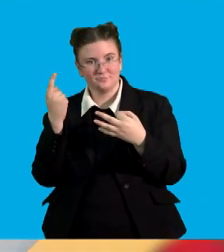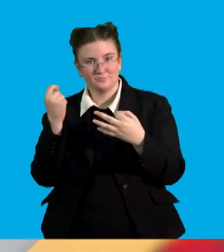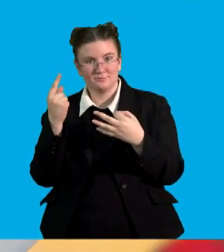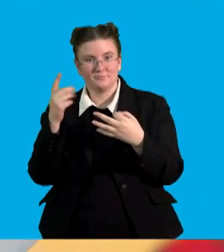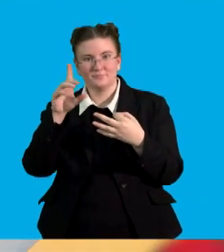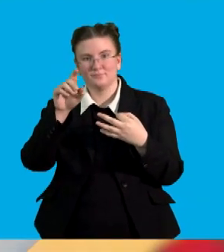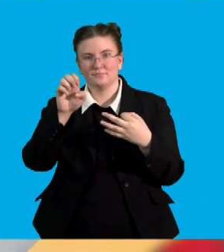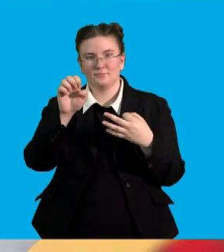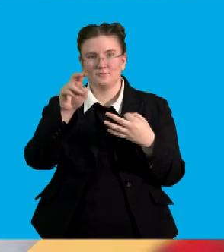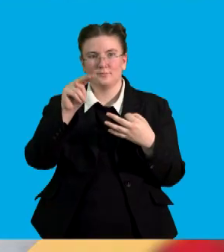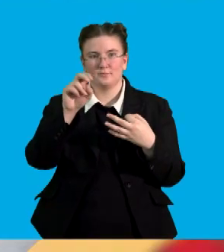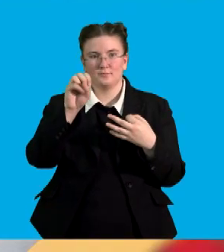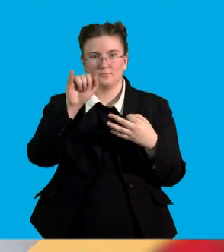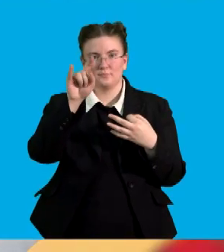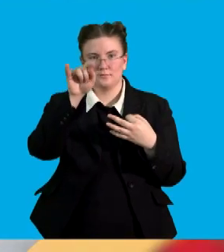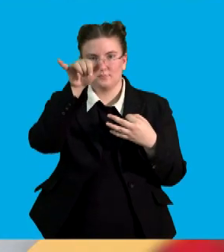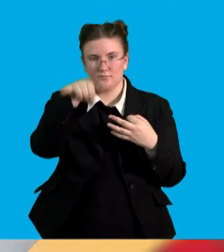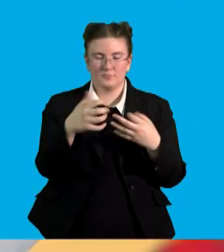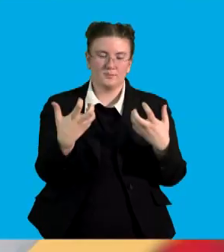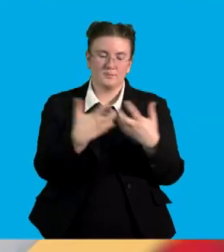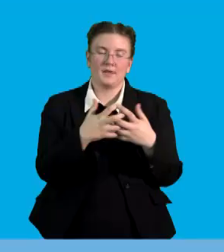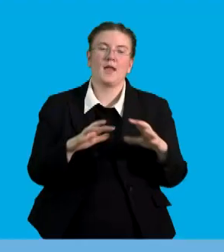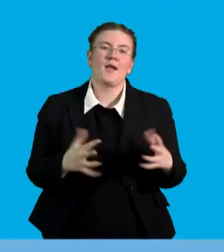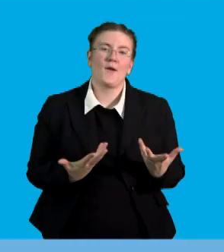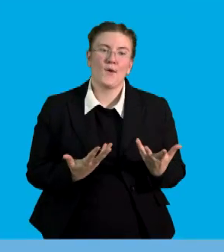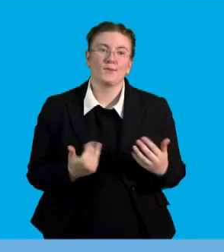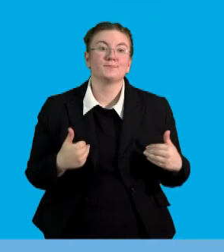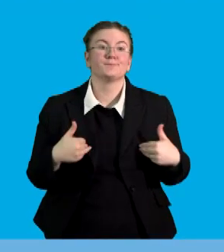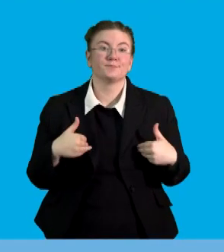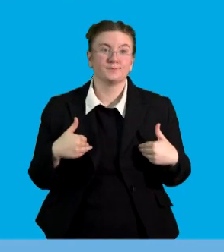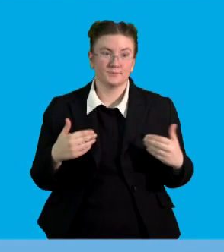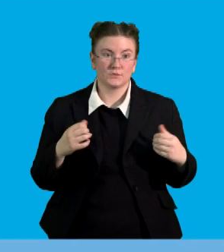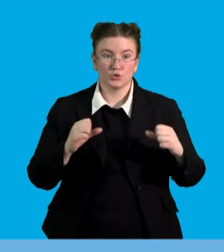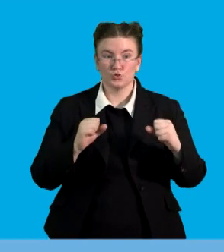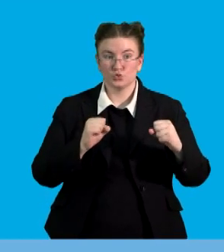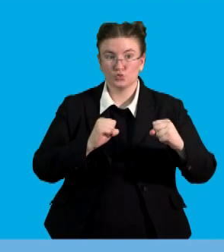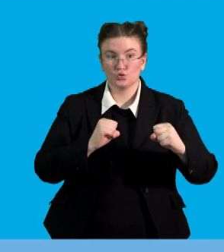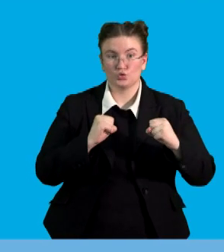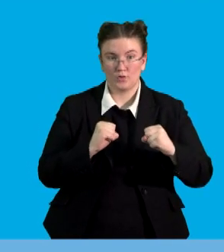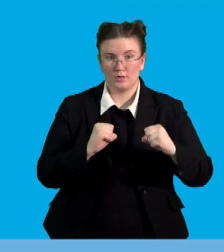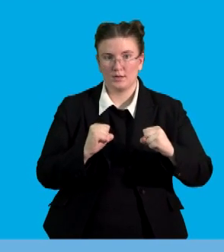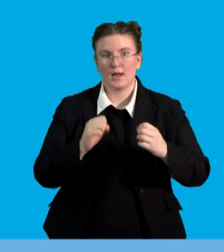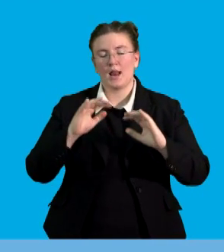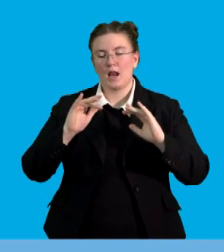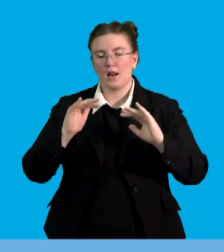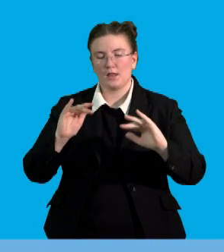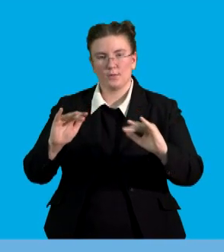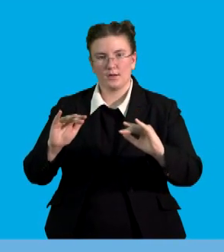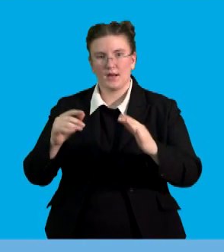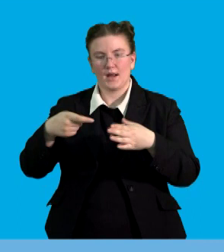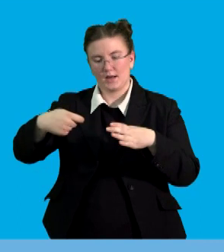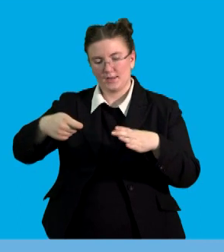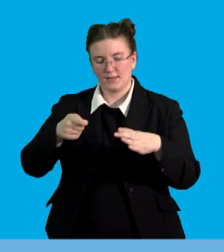to know how density fits in those three different states. So now to start, solid, liquid, and gases, those